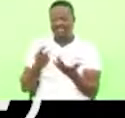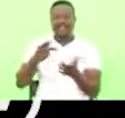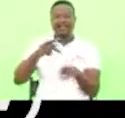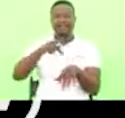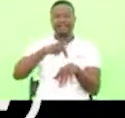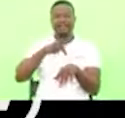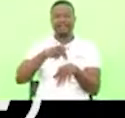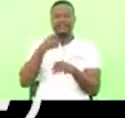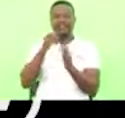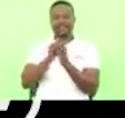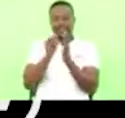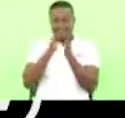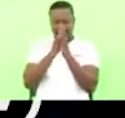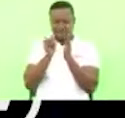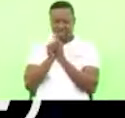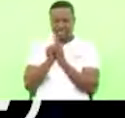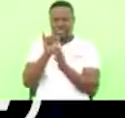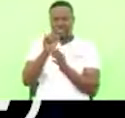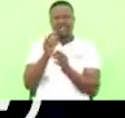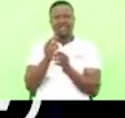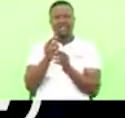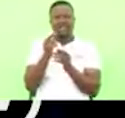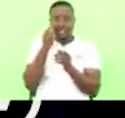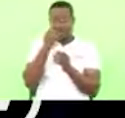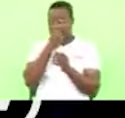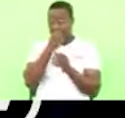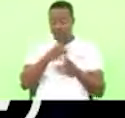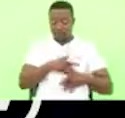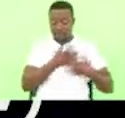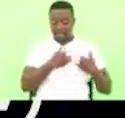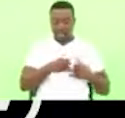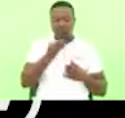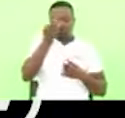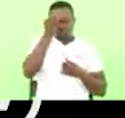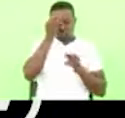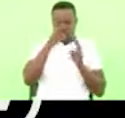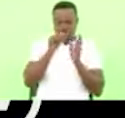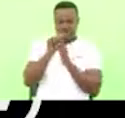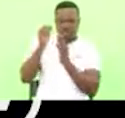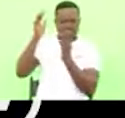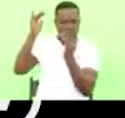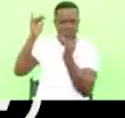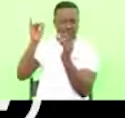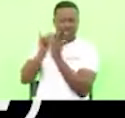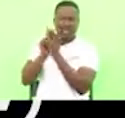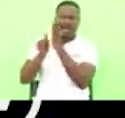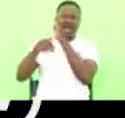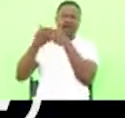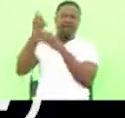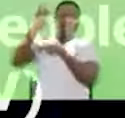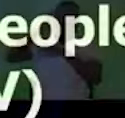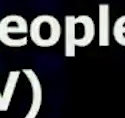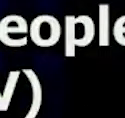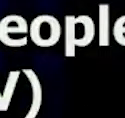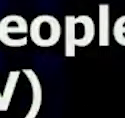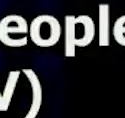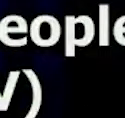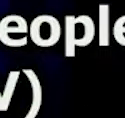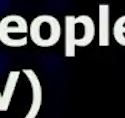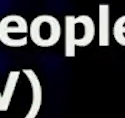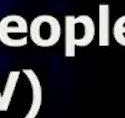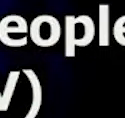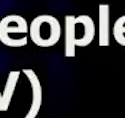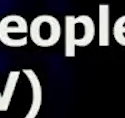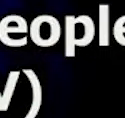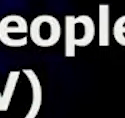of your heart may be enlightened, in order that you may know the hope to which he has called you, the riches of his